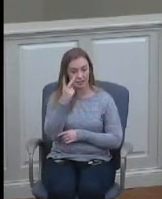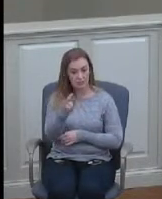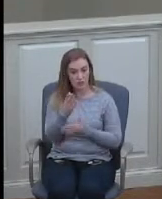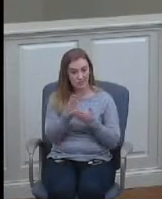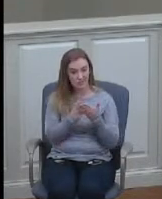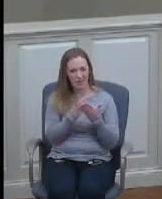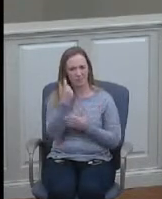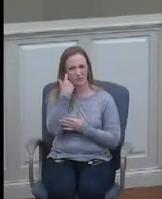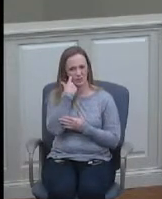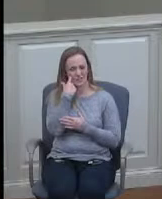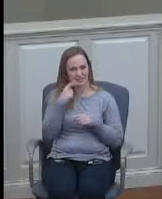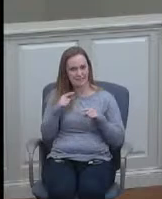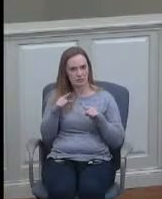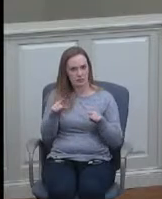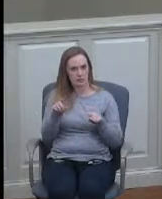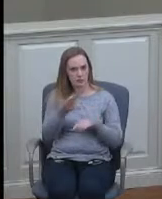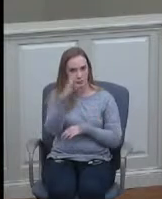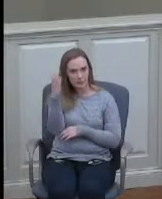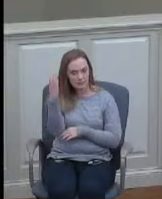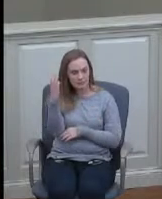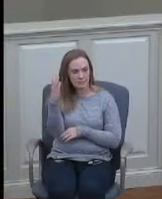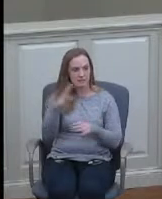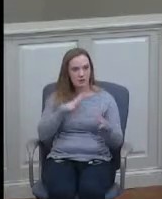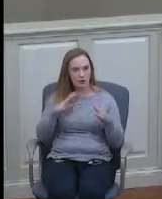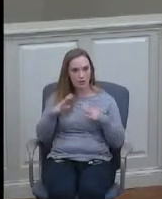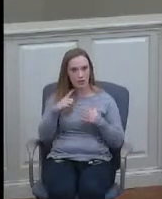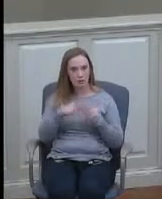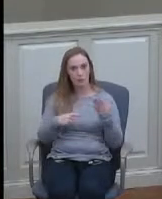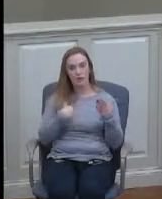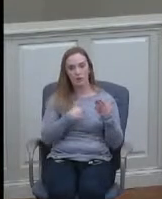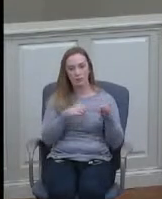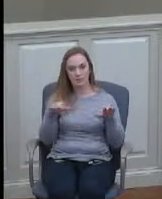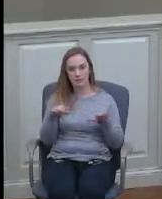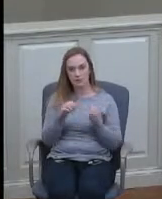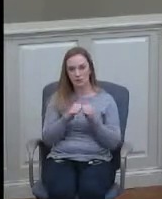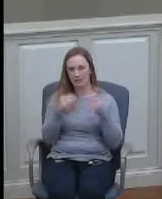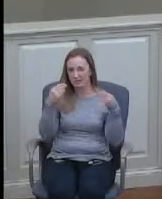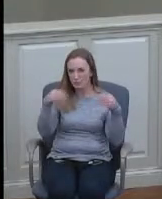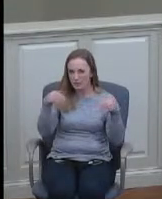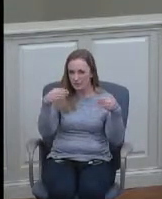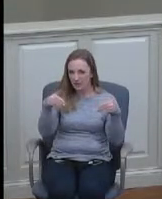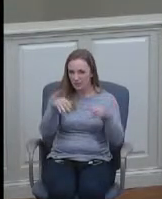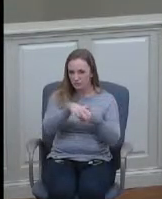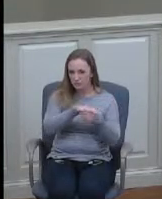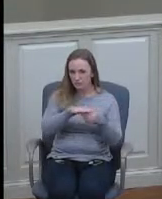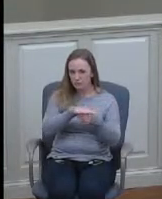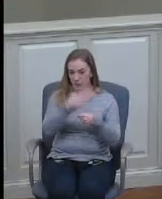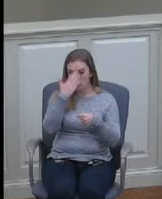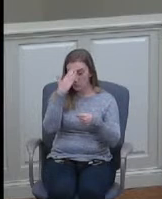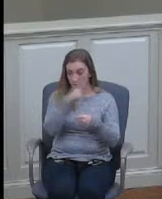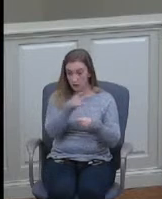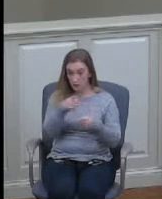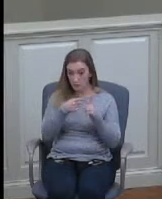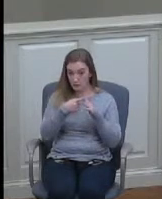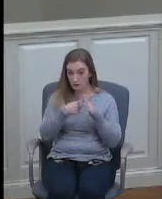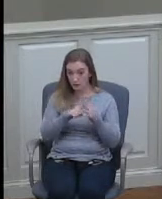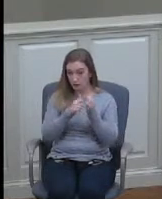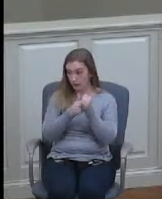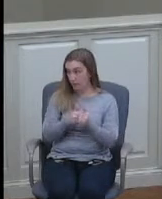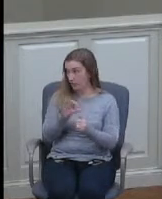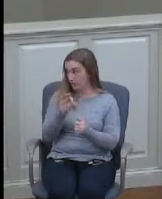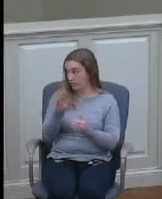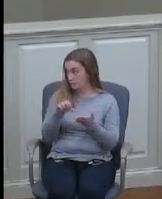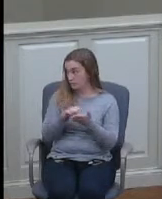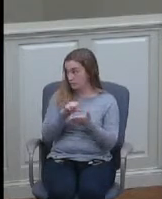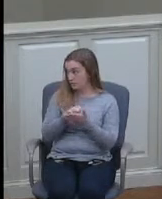holiday season, and what we did with the retailers in the I don't know if I hope you started following. Did you start following the Facebook page, Mike?